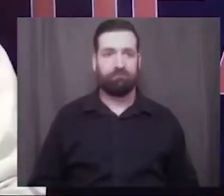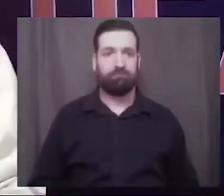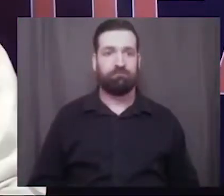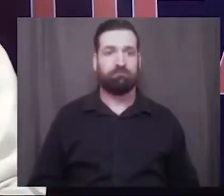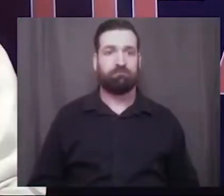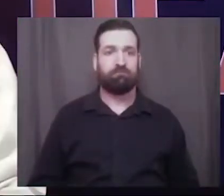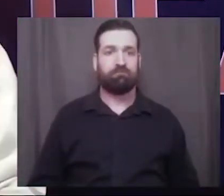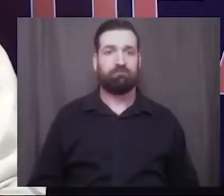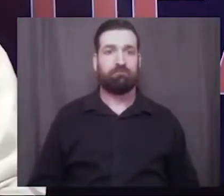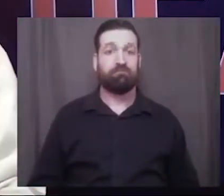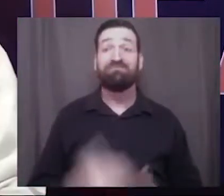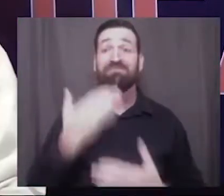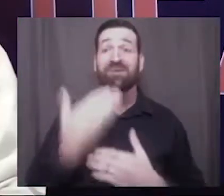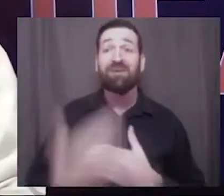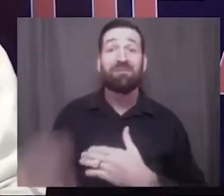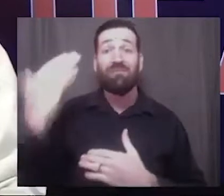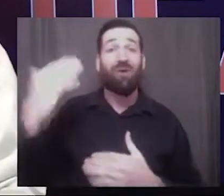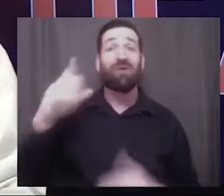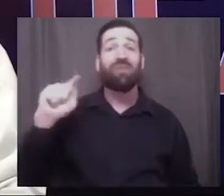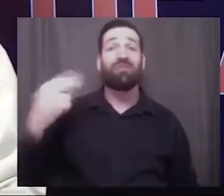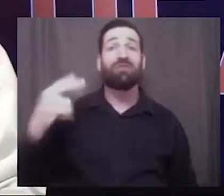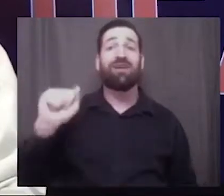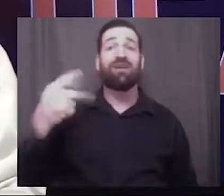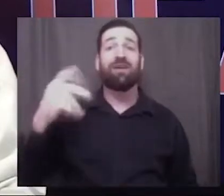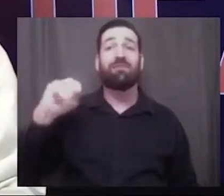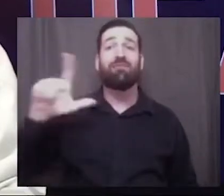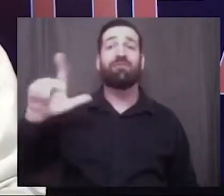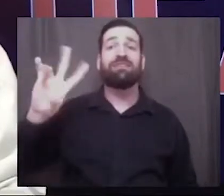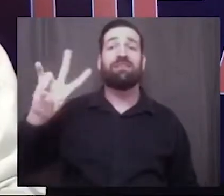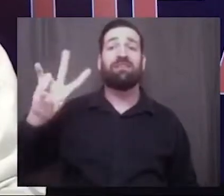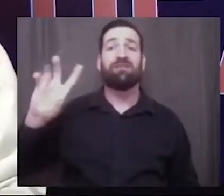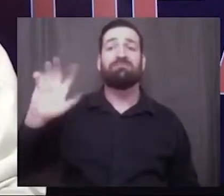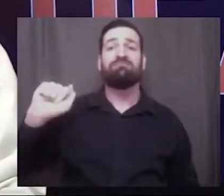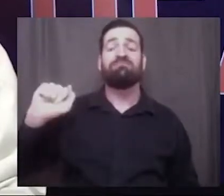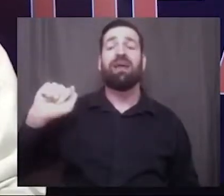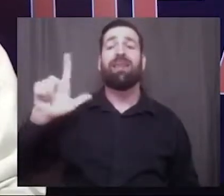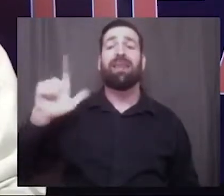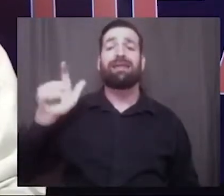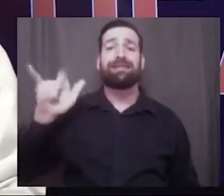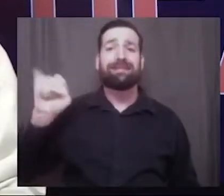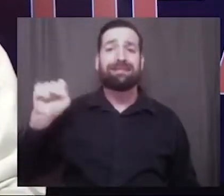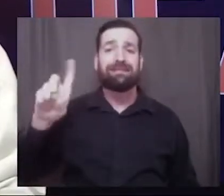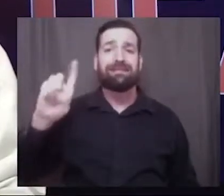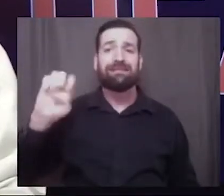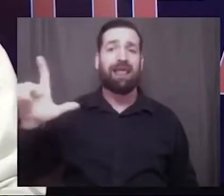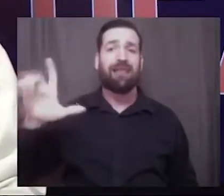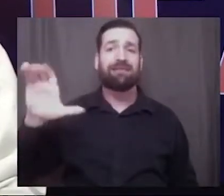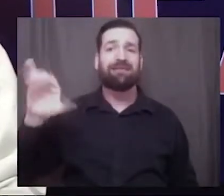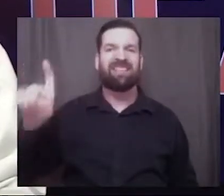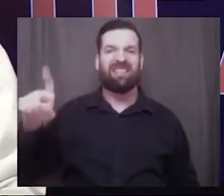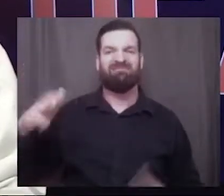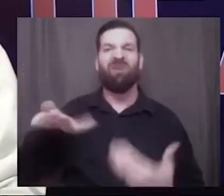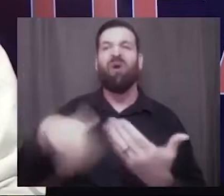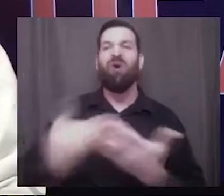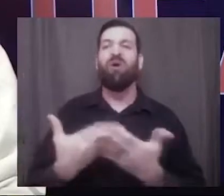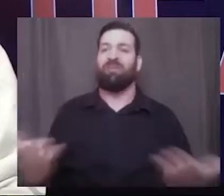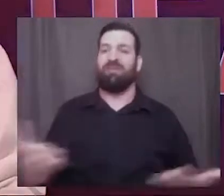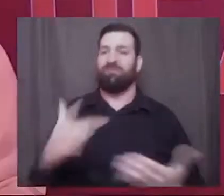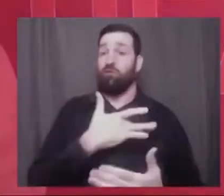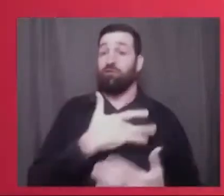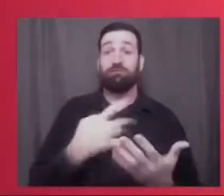Good morning. It's Thursday, April 7th. I'm Alexis Del Cid. Welcome to All Things Heart. Here's what we're talking about today. All right,